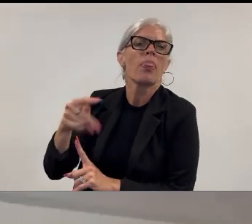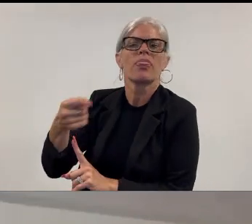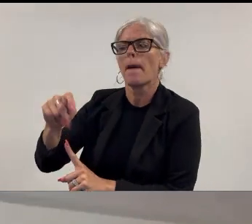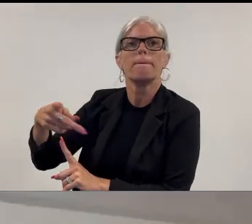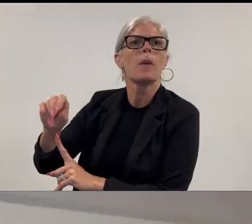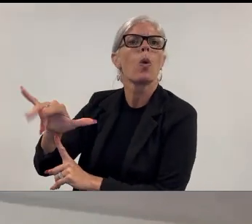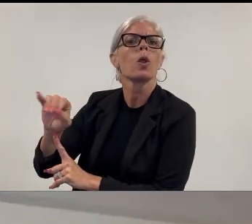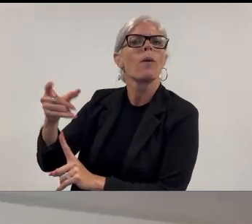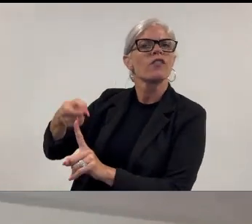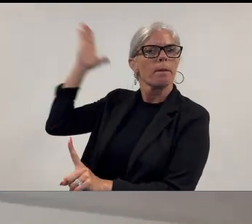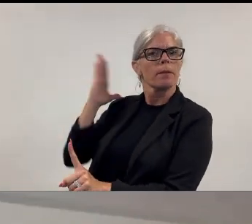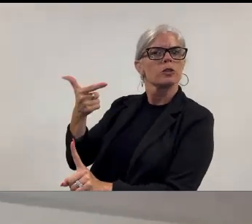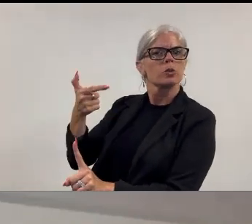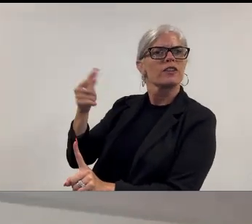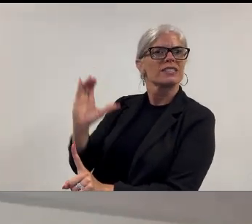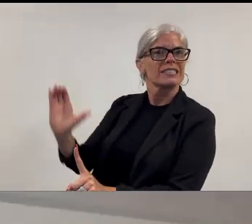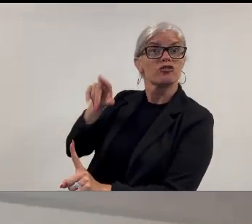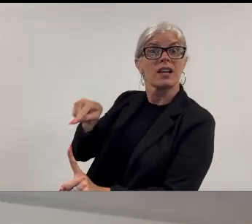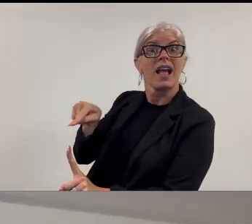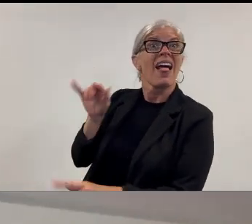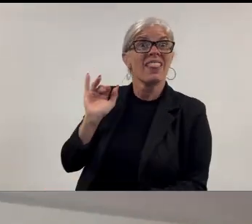hypertrophy the muscle above and below. So